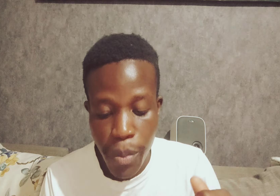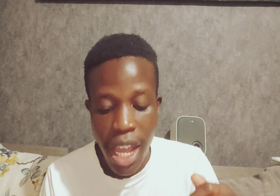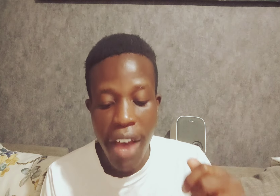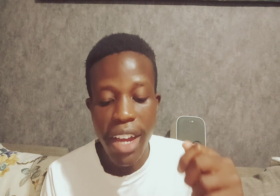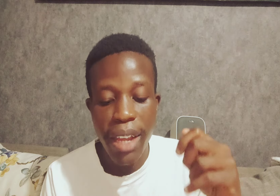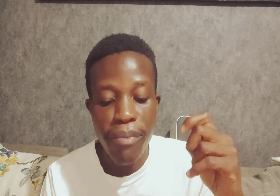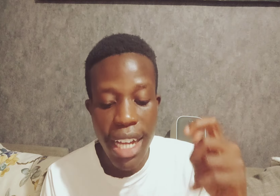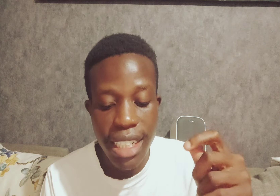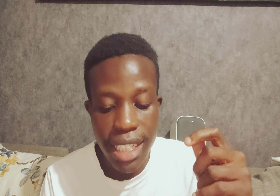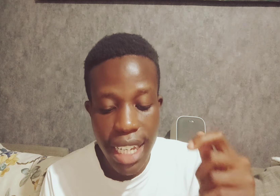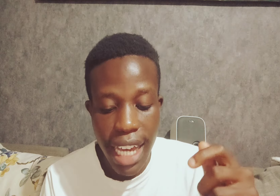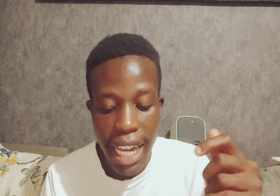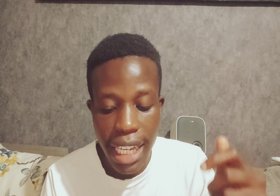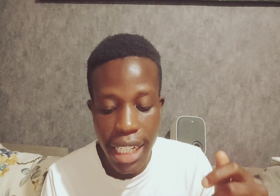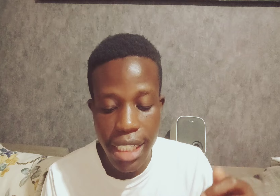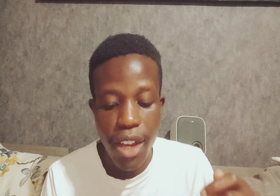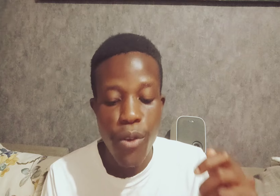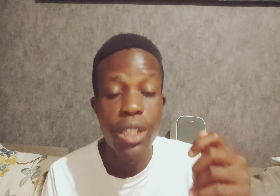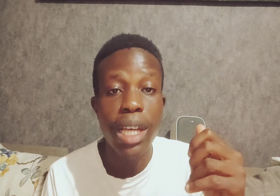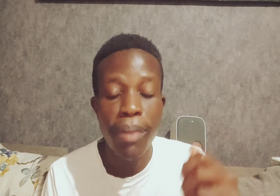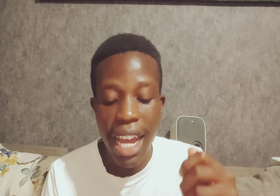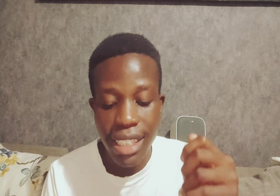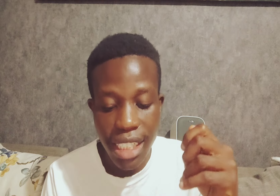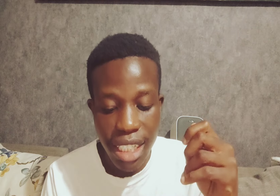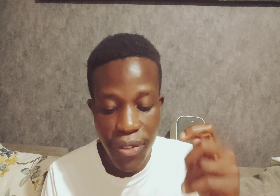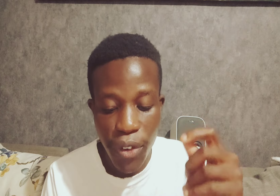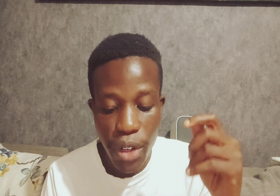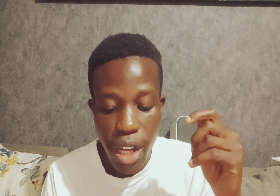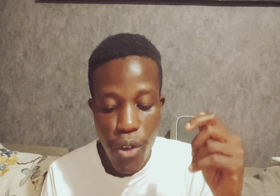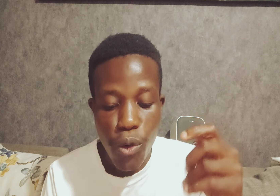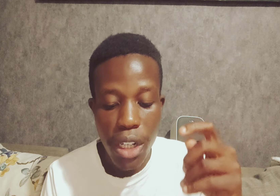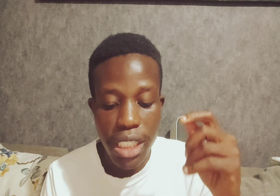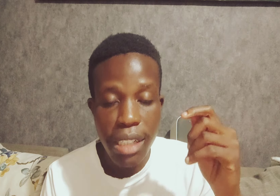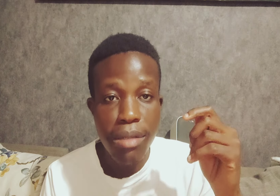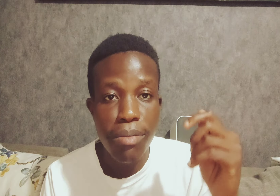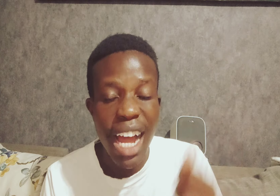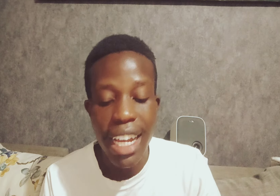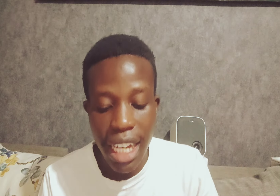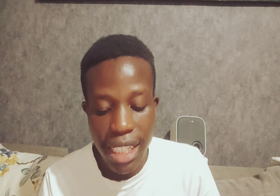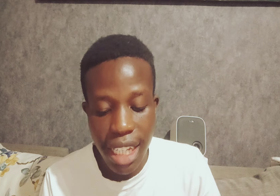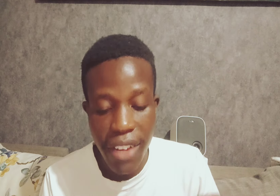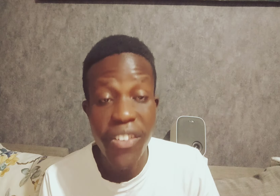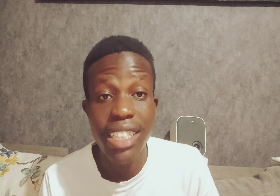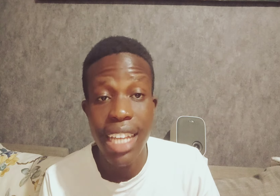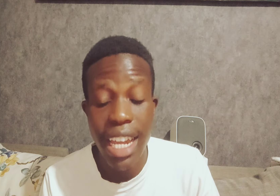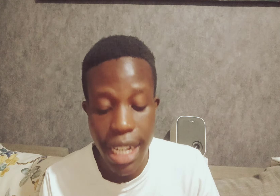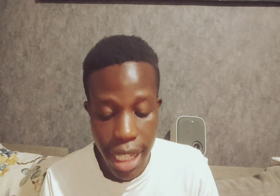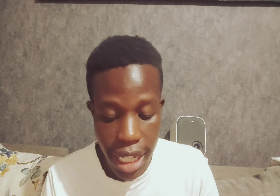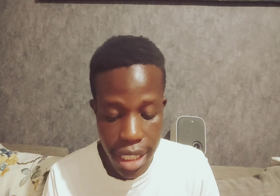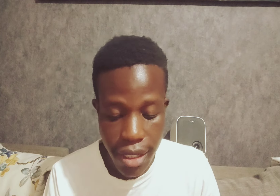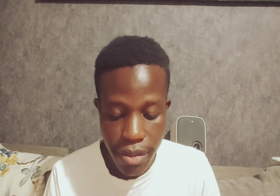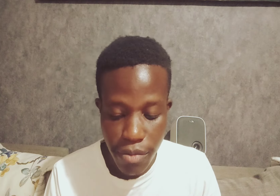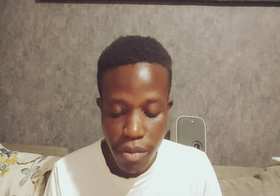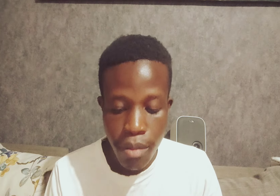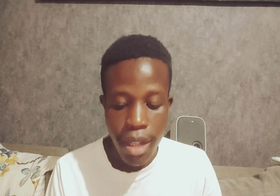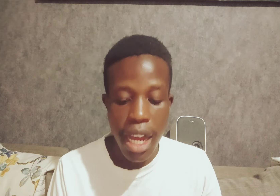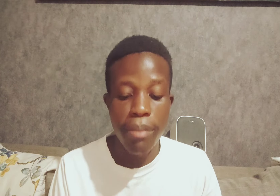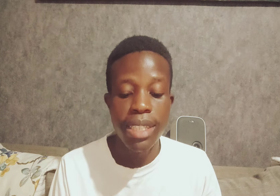full. Have an emergency car kit with supplies such as food, water, blankets, and first aid